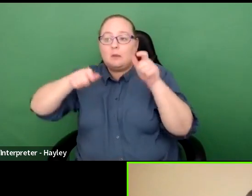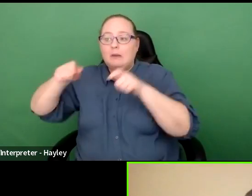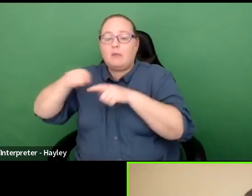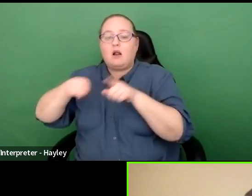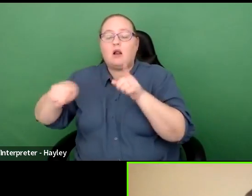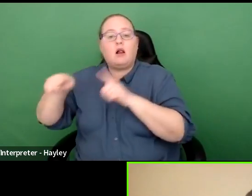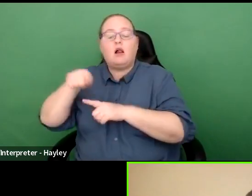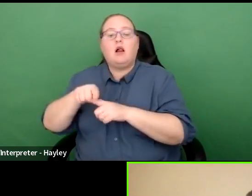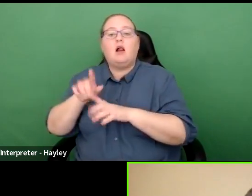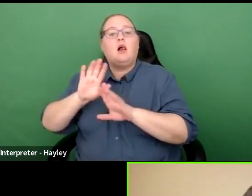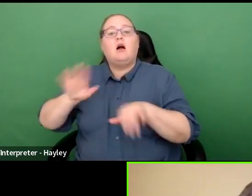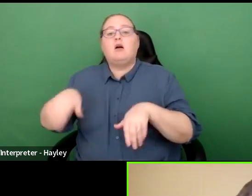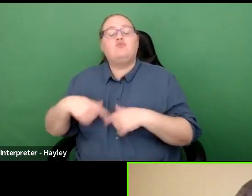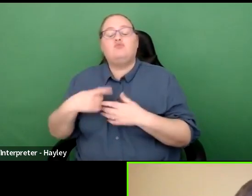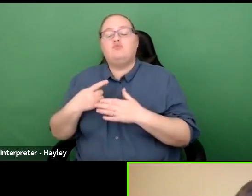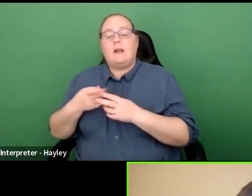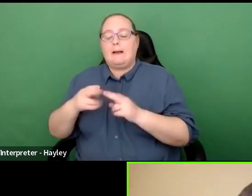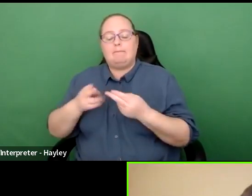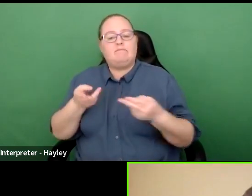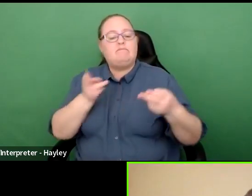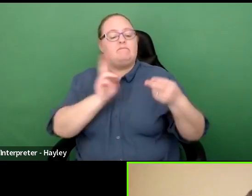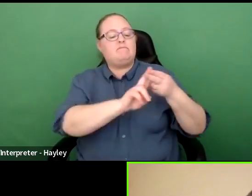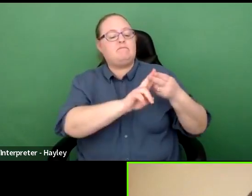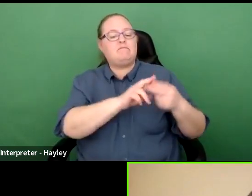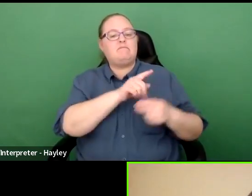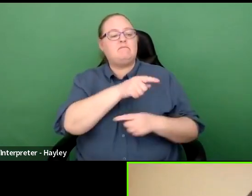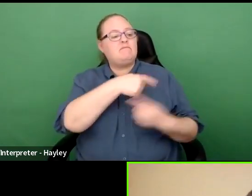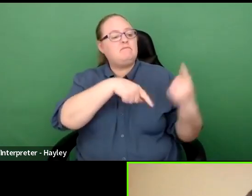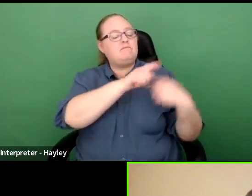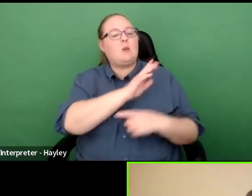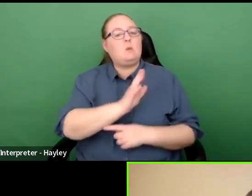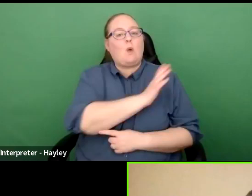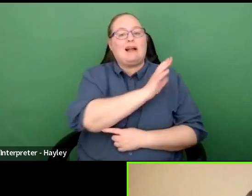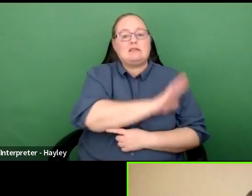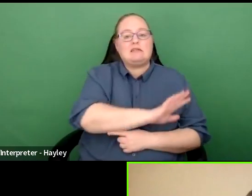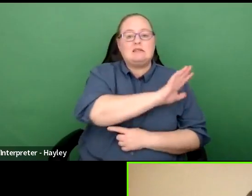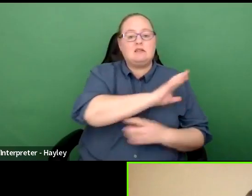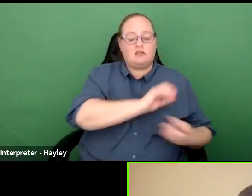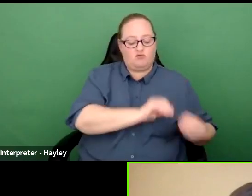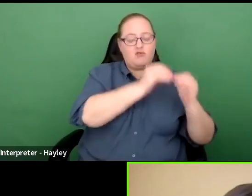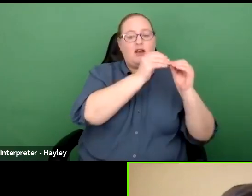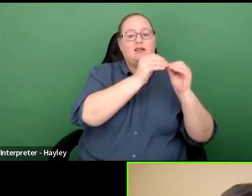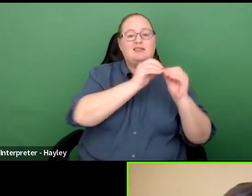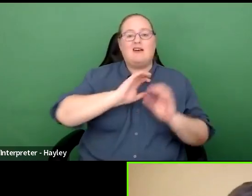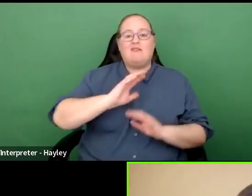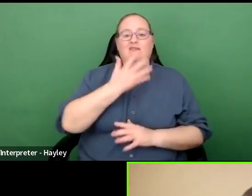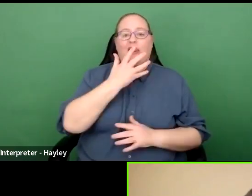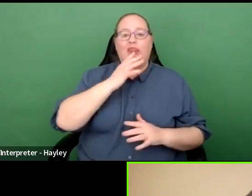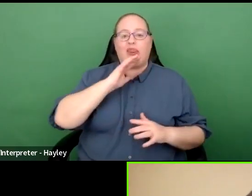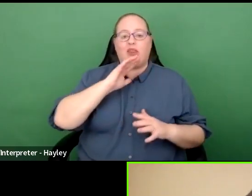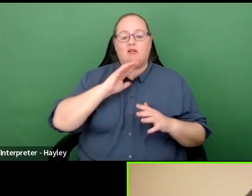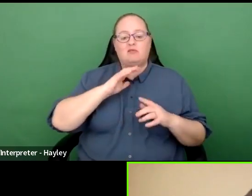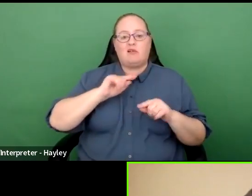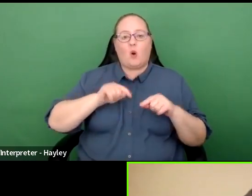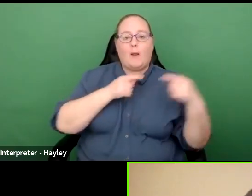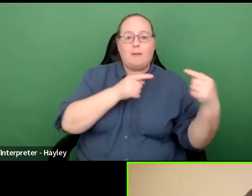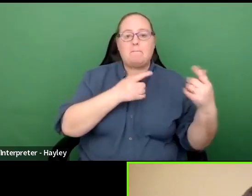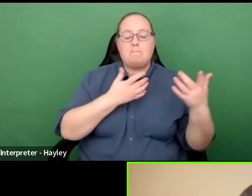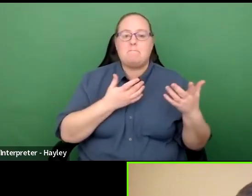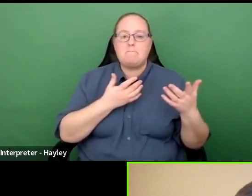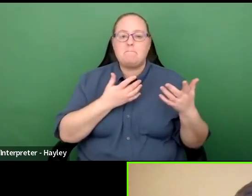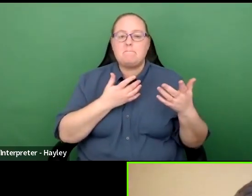a product of the West, a fifth column at the service of the West. And of course, he does it in the name of